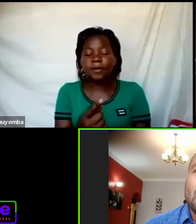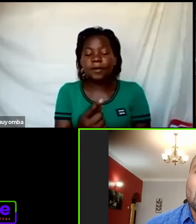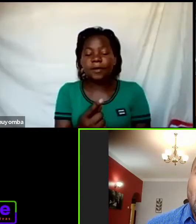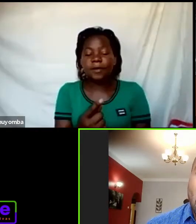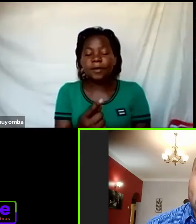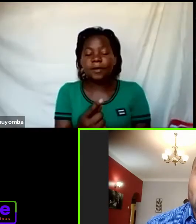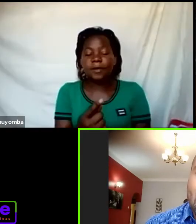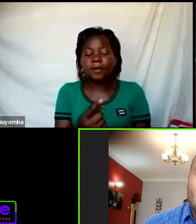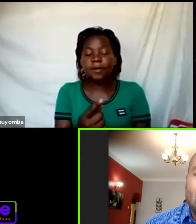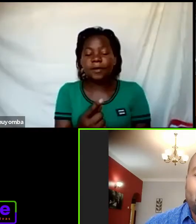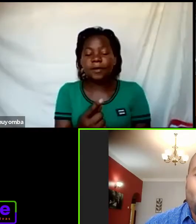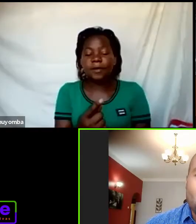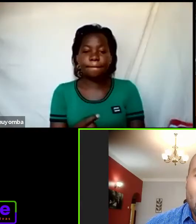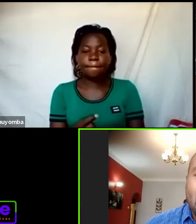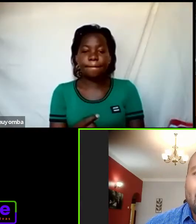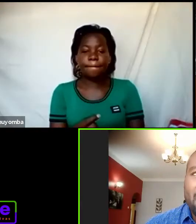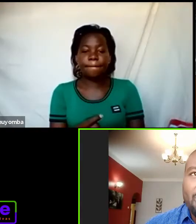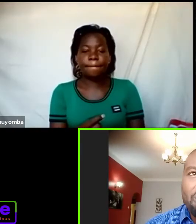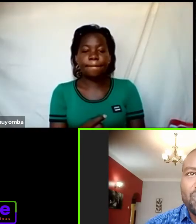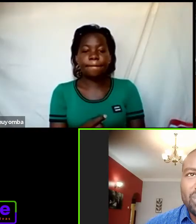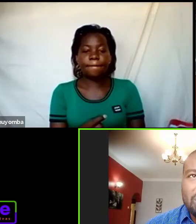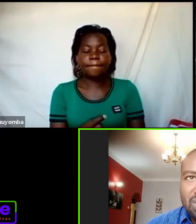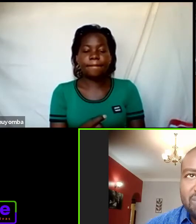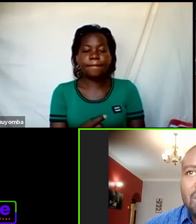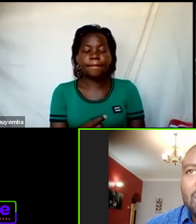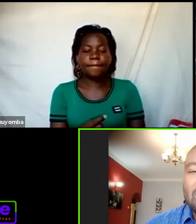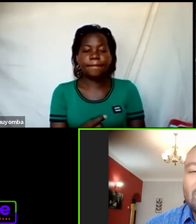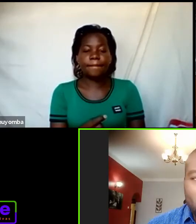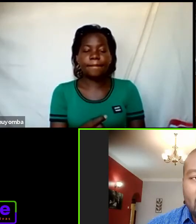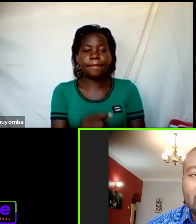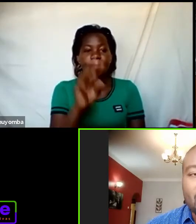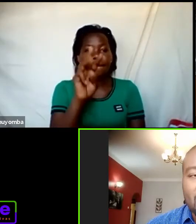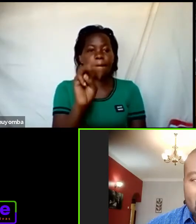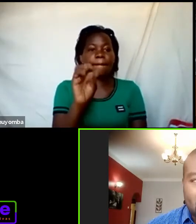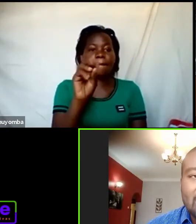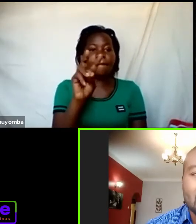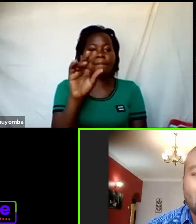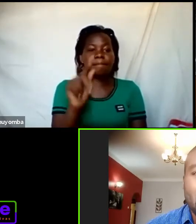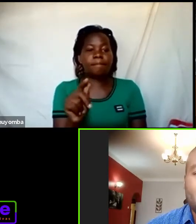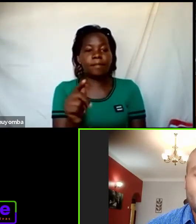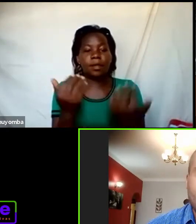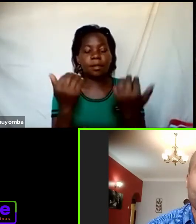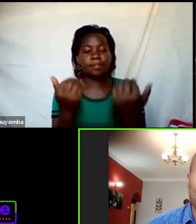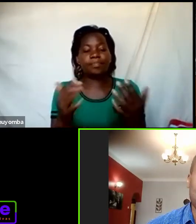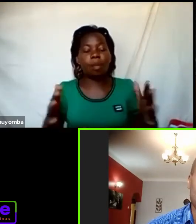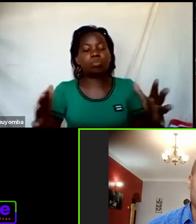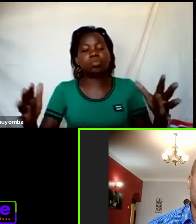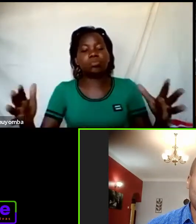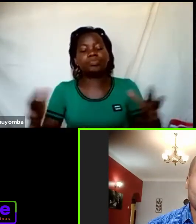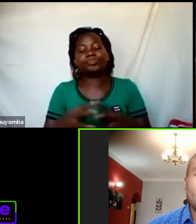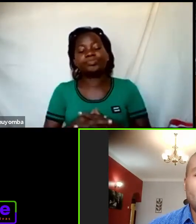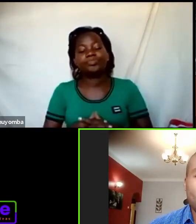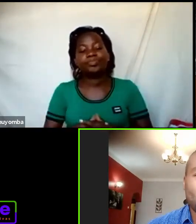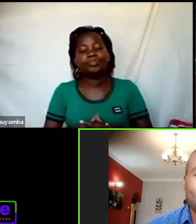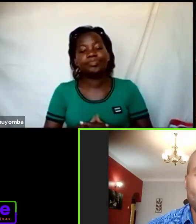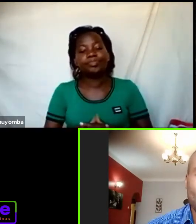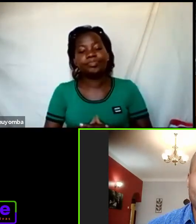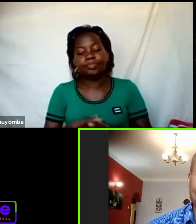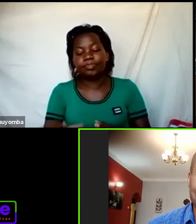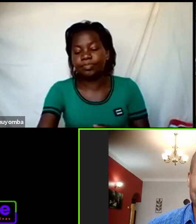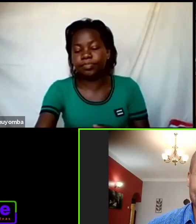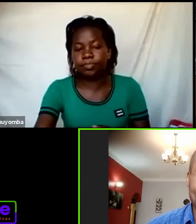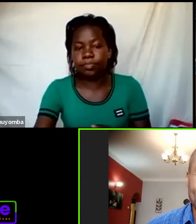think at that level and therefore position themselves and what they're doing with that in mind? We'll start with you, Robert, and then we'll go